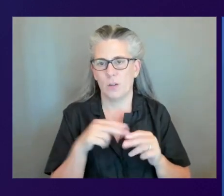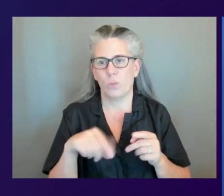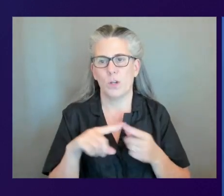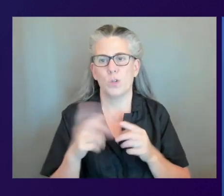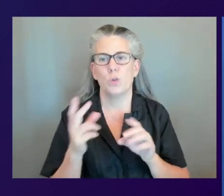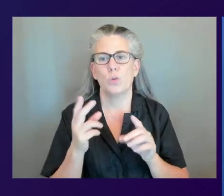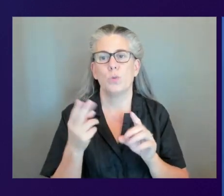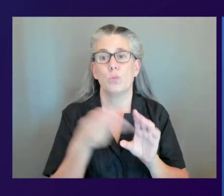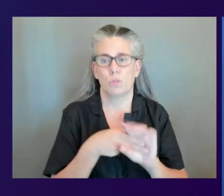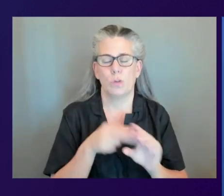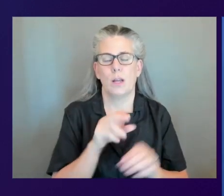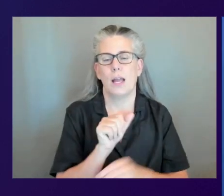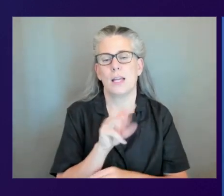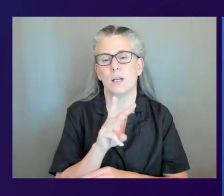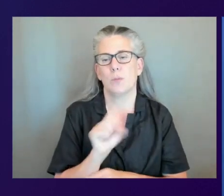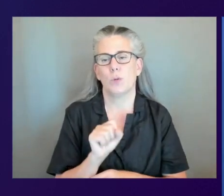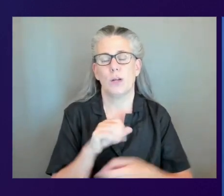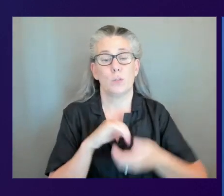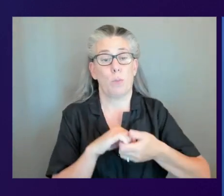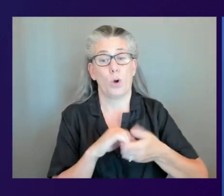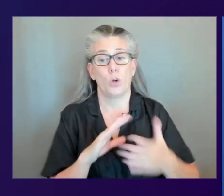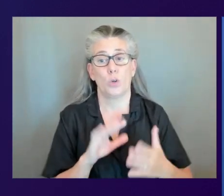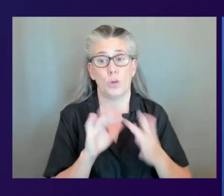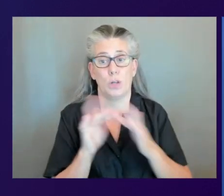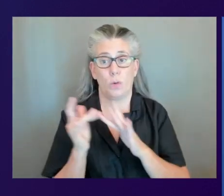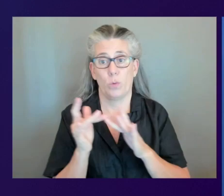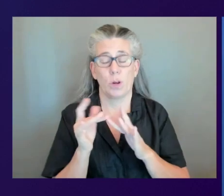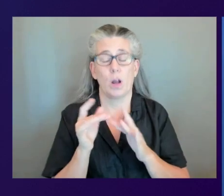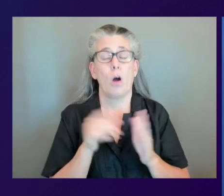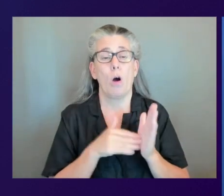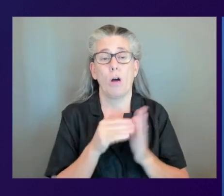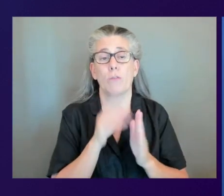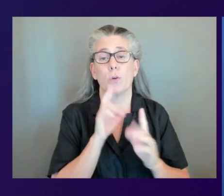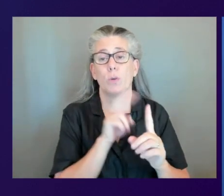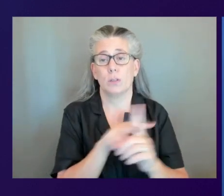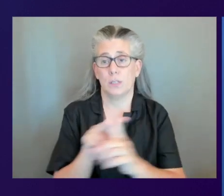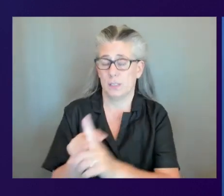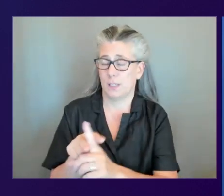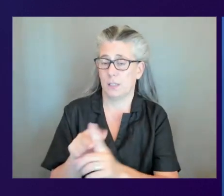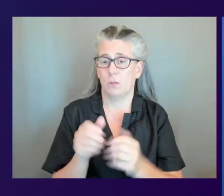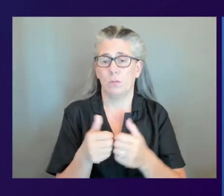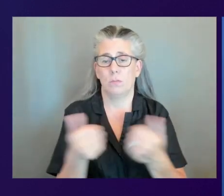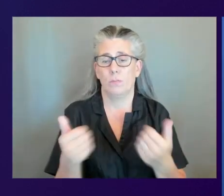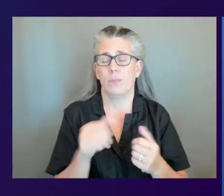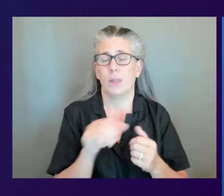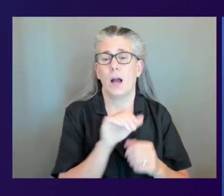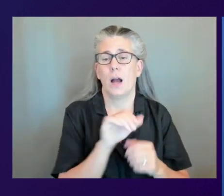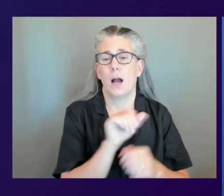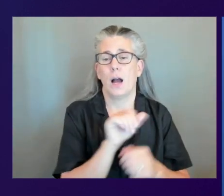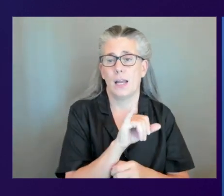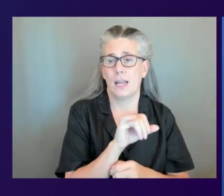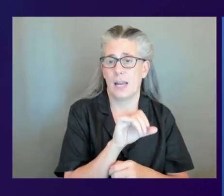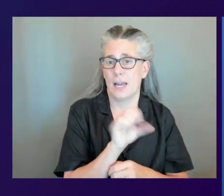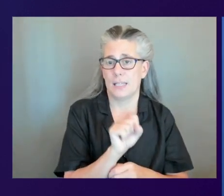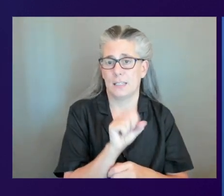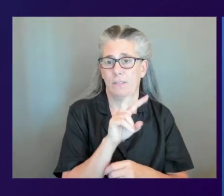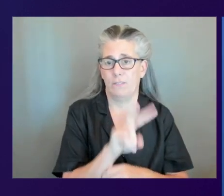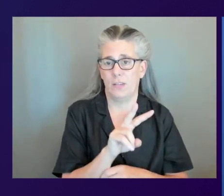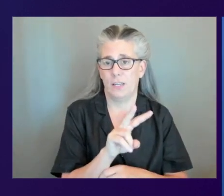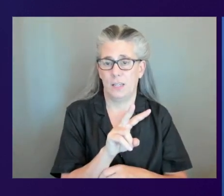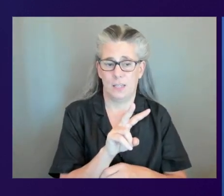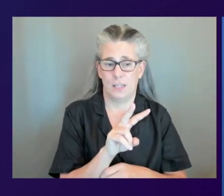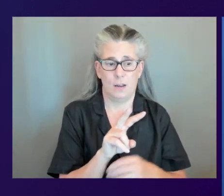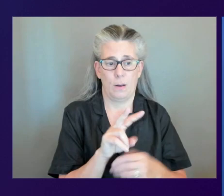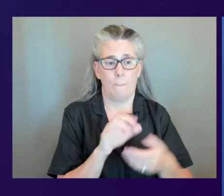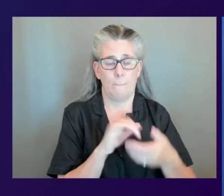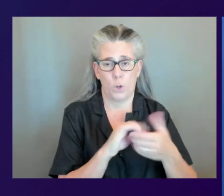Network. Oftentimes, we designate partners between this ISV designation and